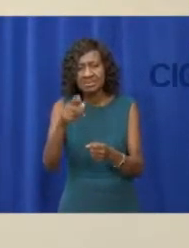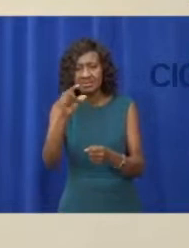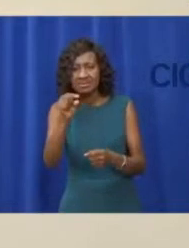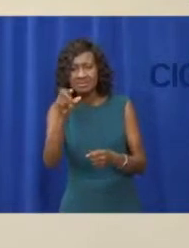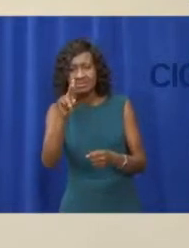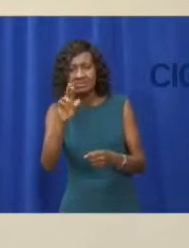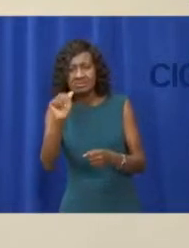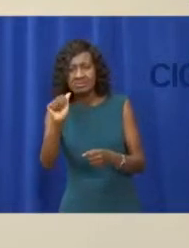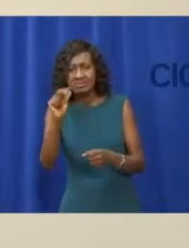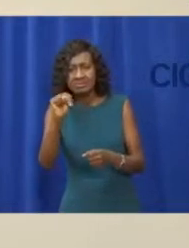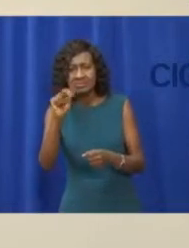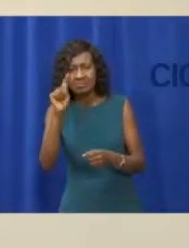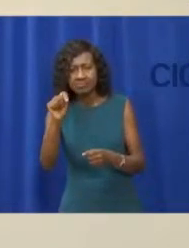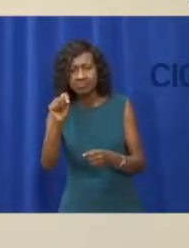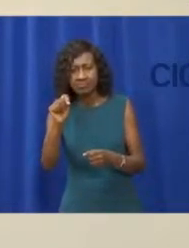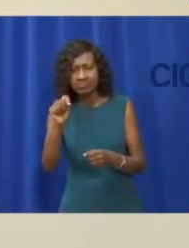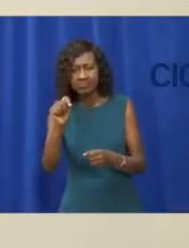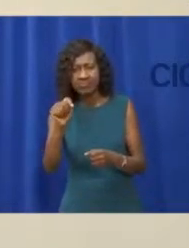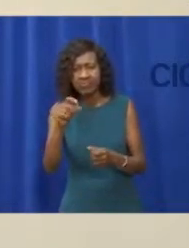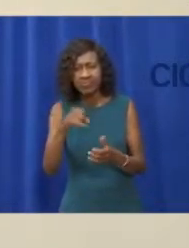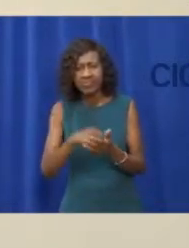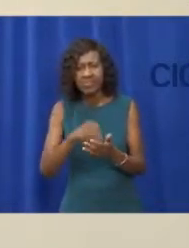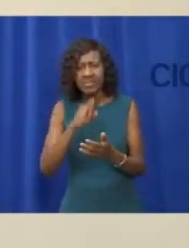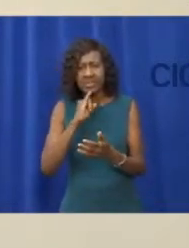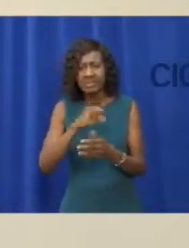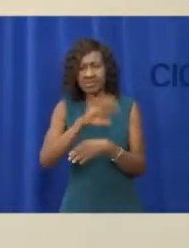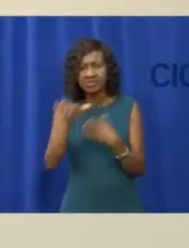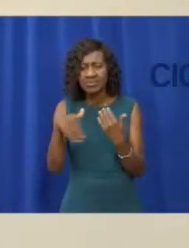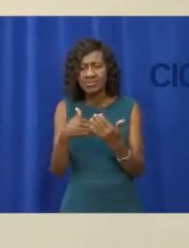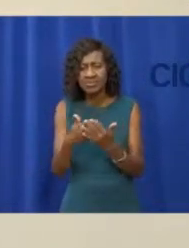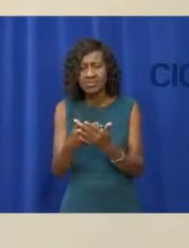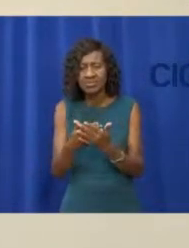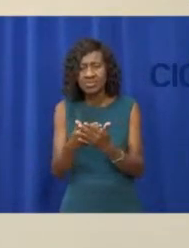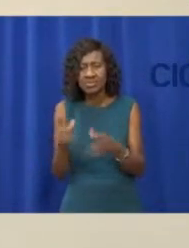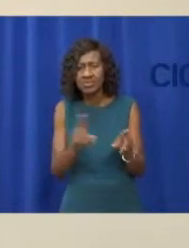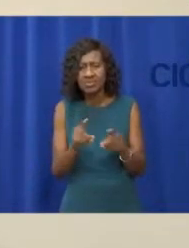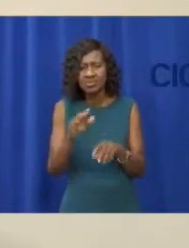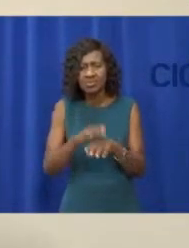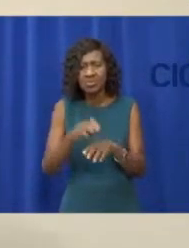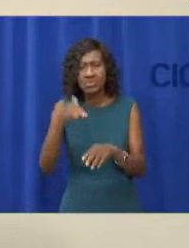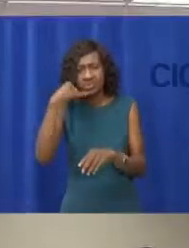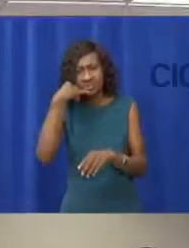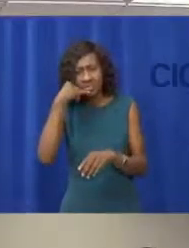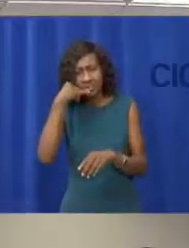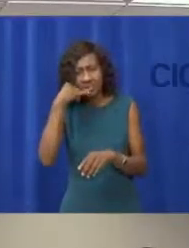easy as it once was because it's all being done by phone or online now.